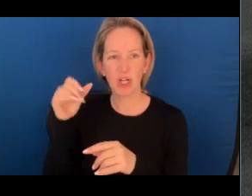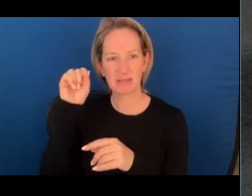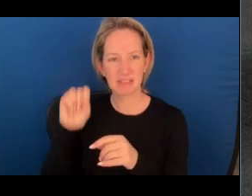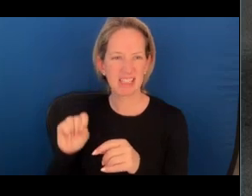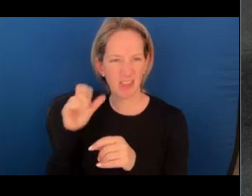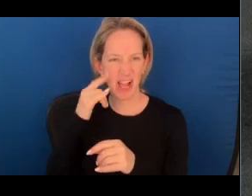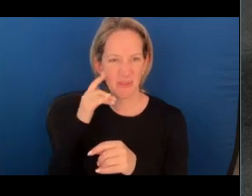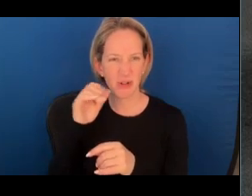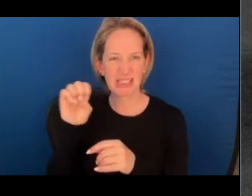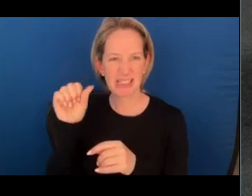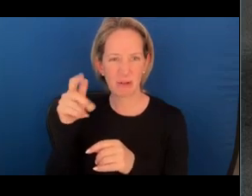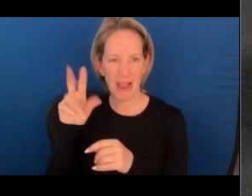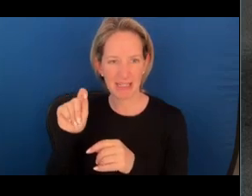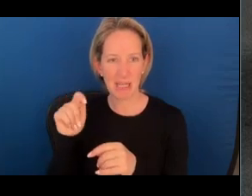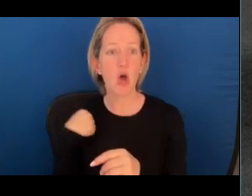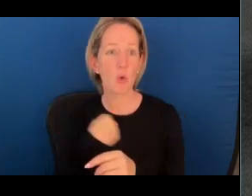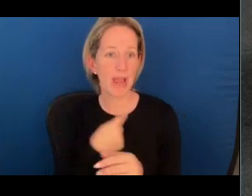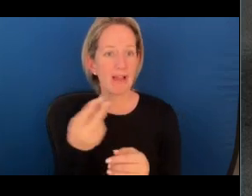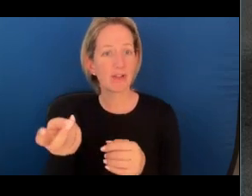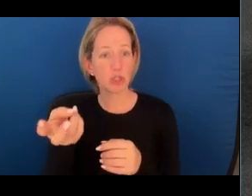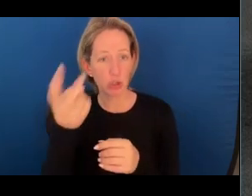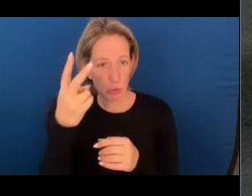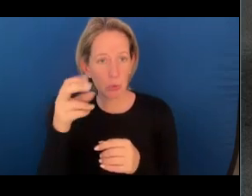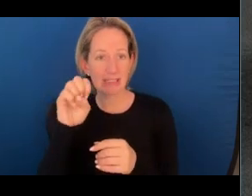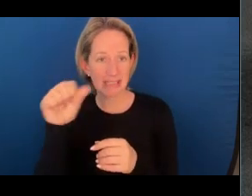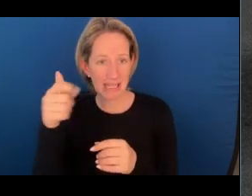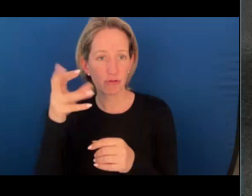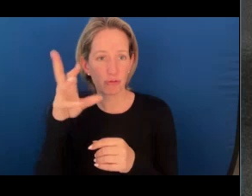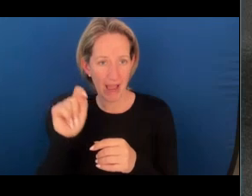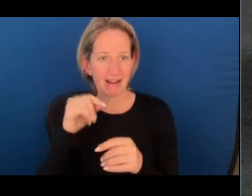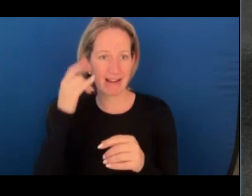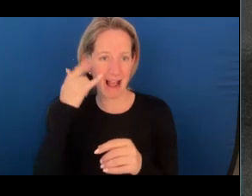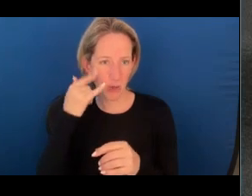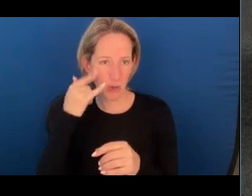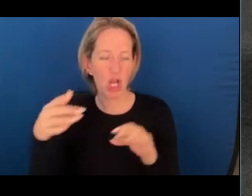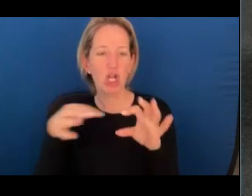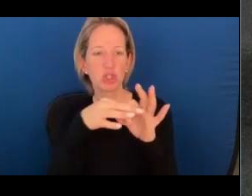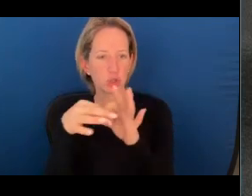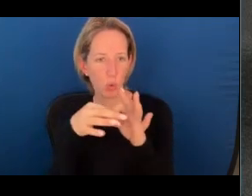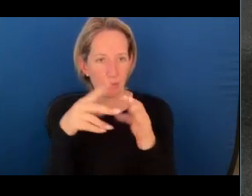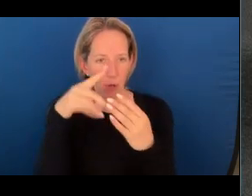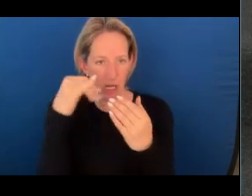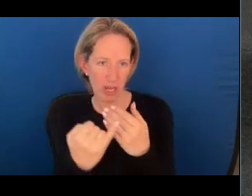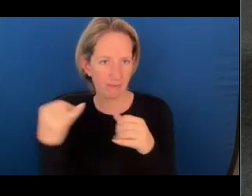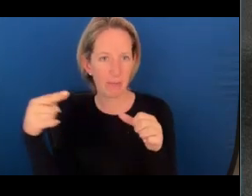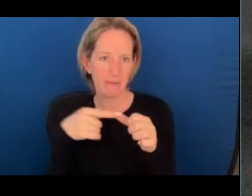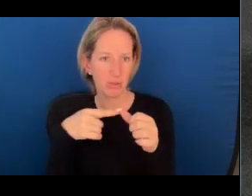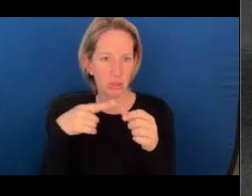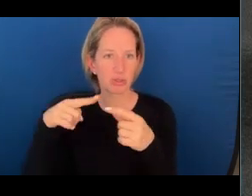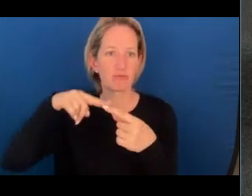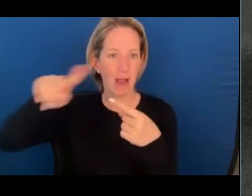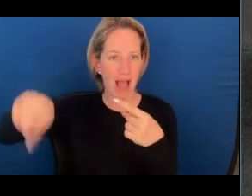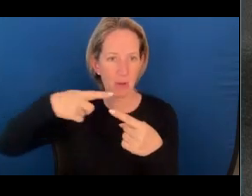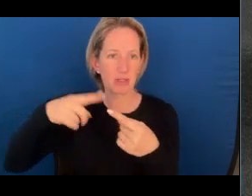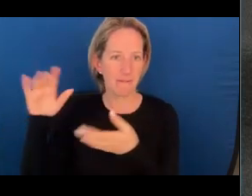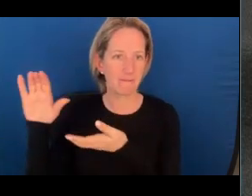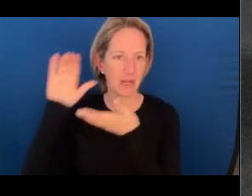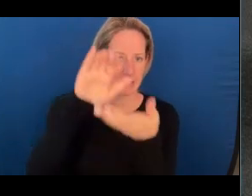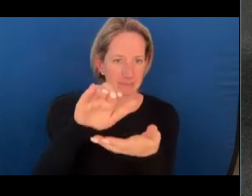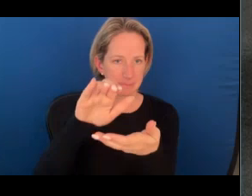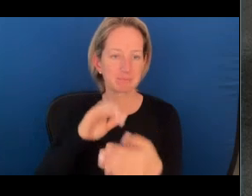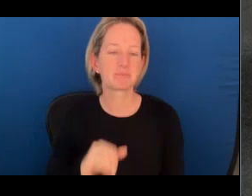in California. We have a joint project that was awarded the first round of the coalition funding. So next slide. This